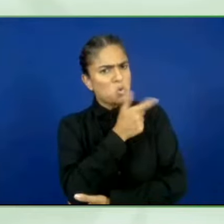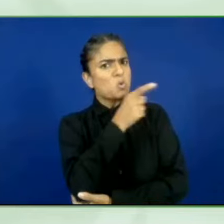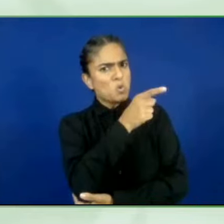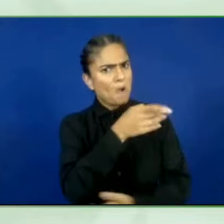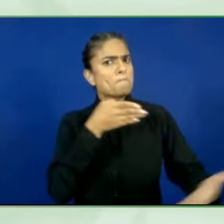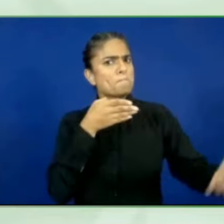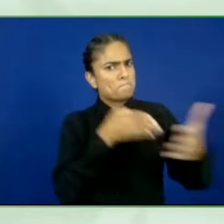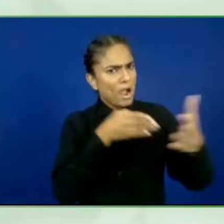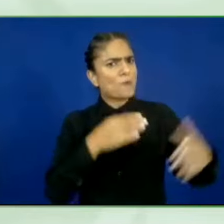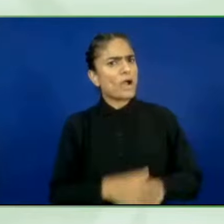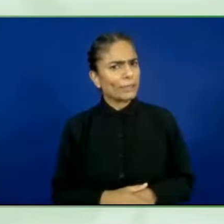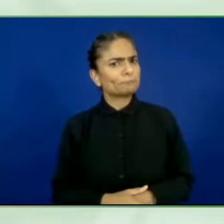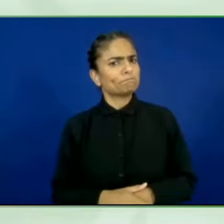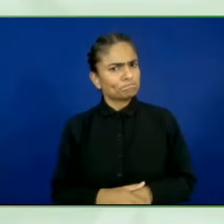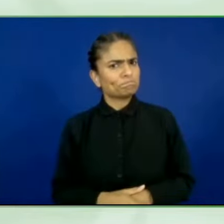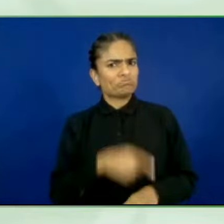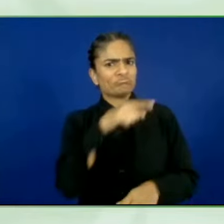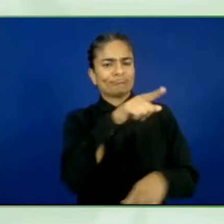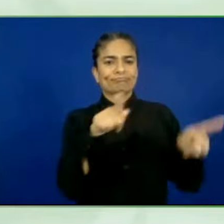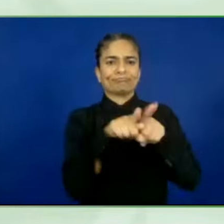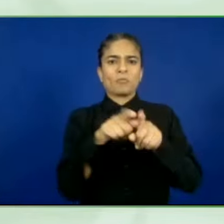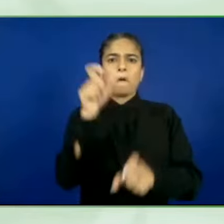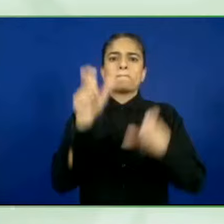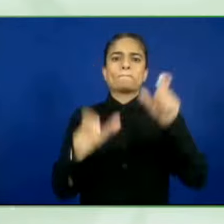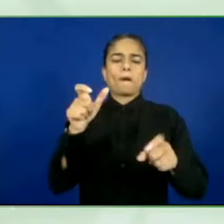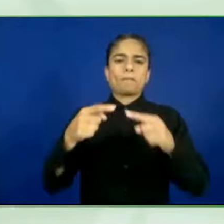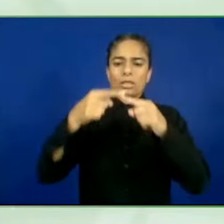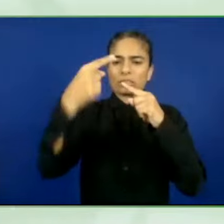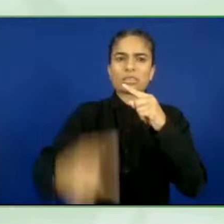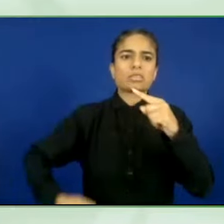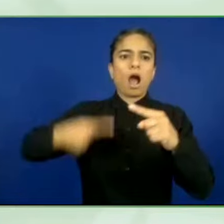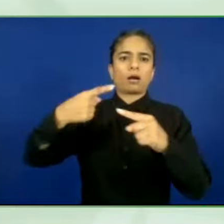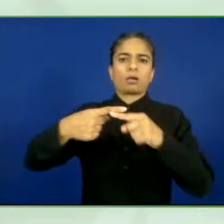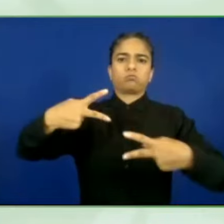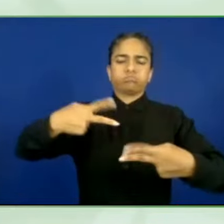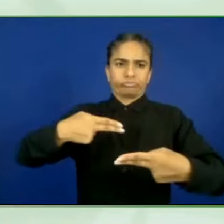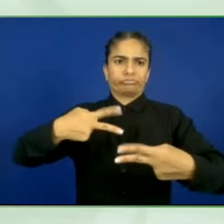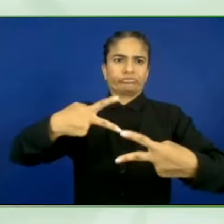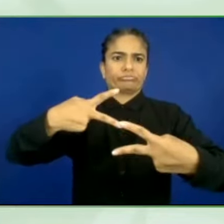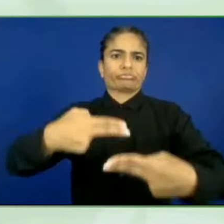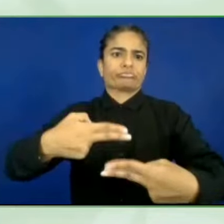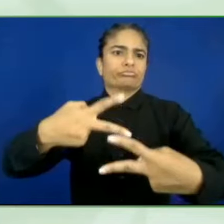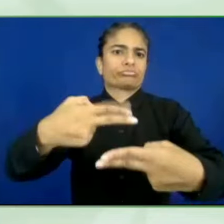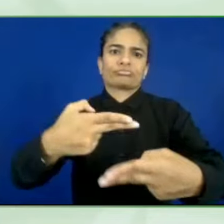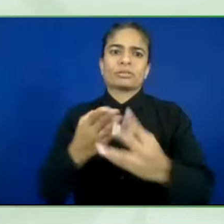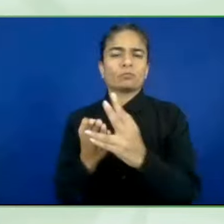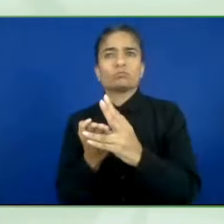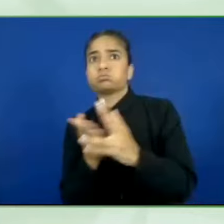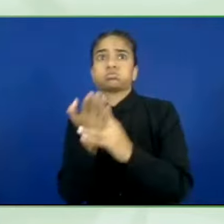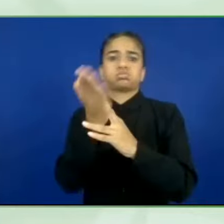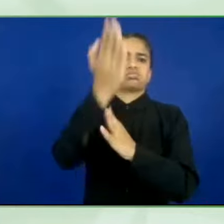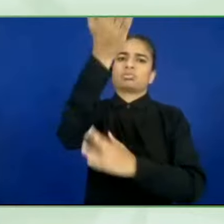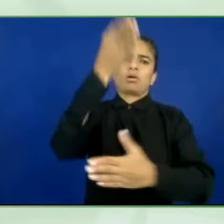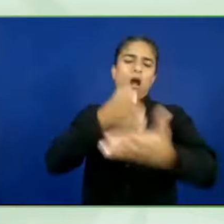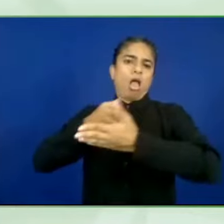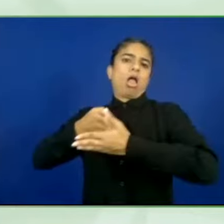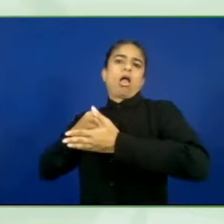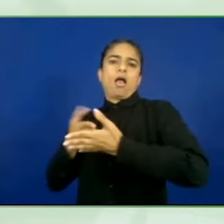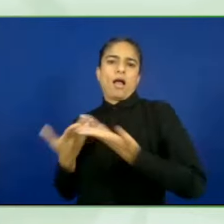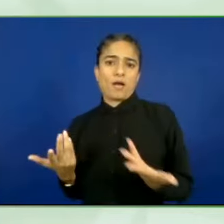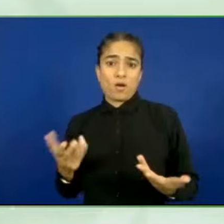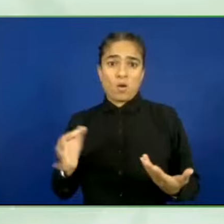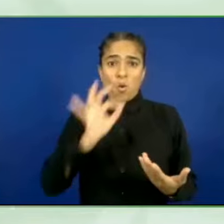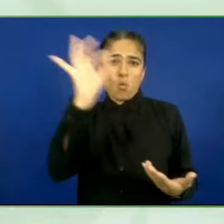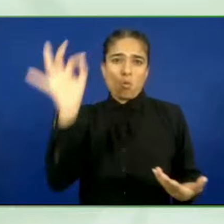in a cycle of kind of maybe not being able to move through that phase, or kind of keeping people in that cycle?